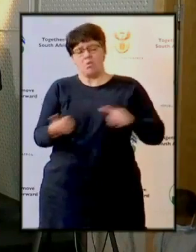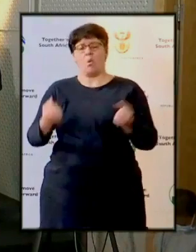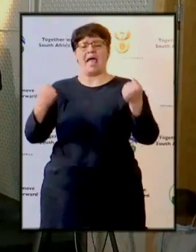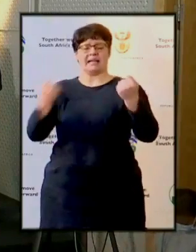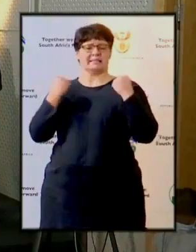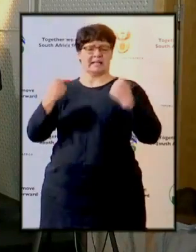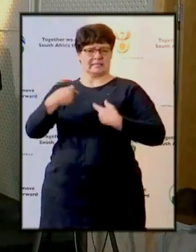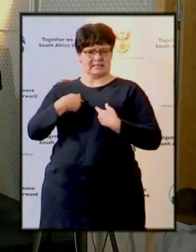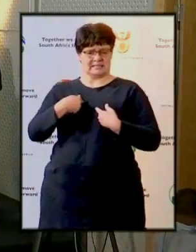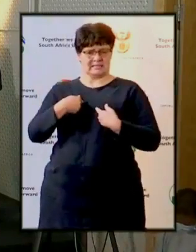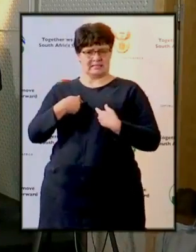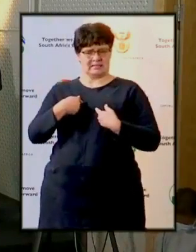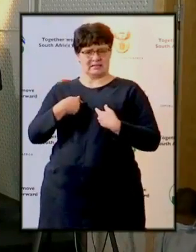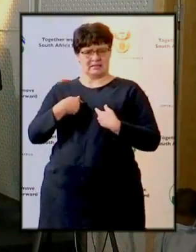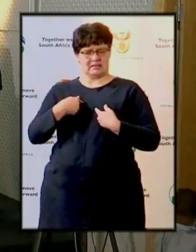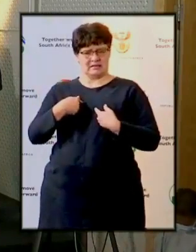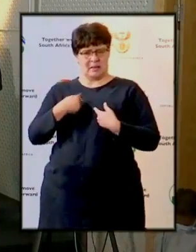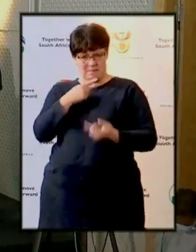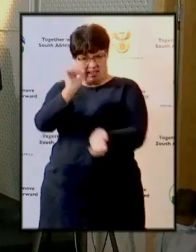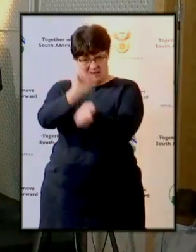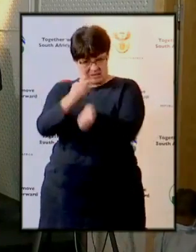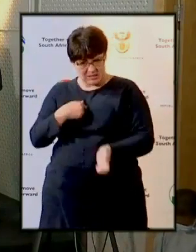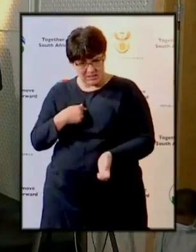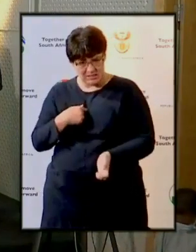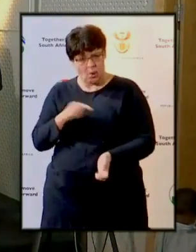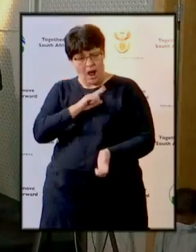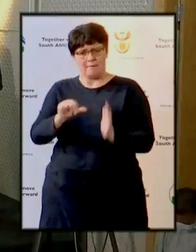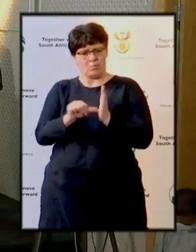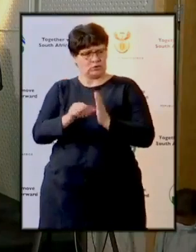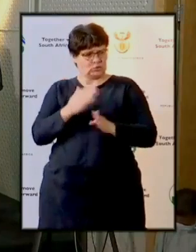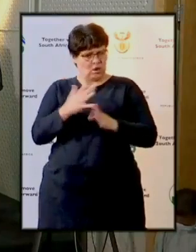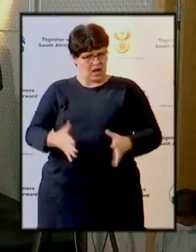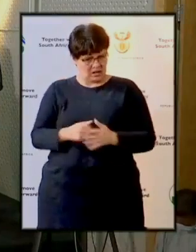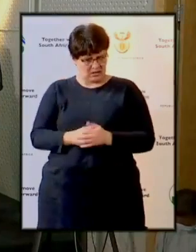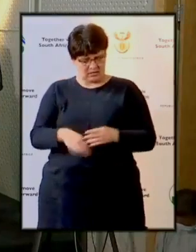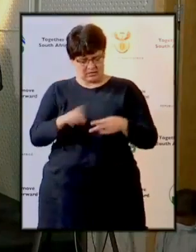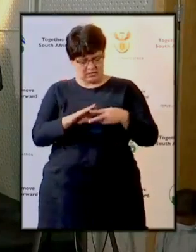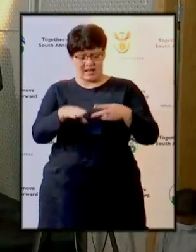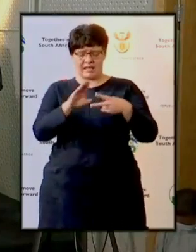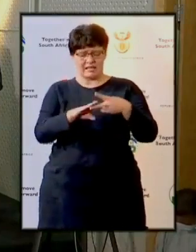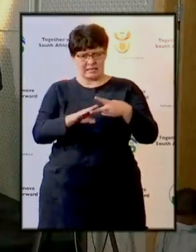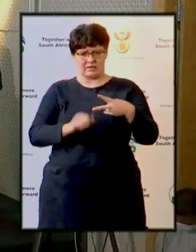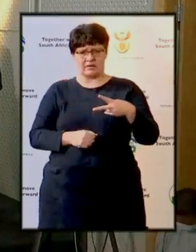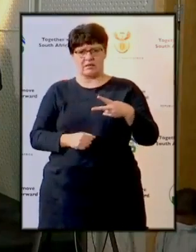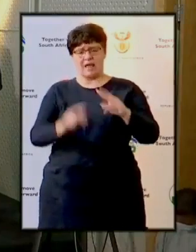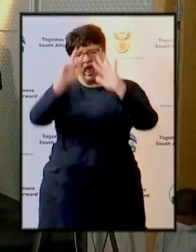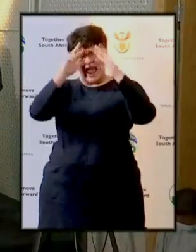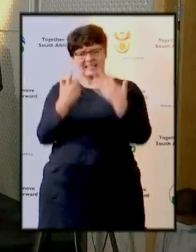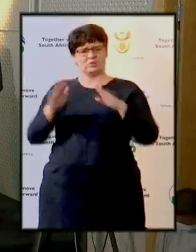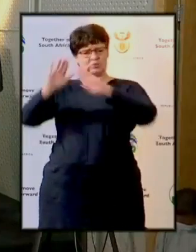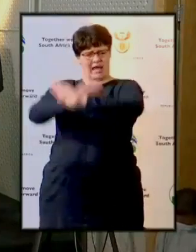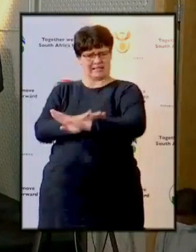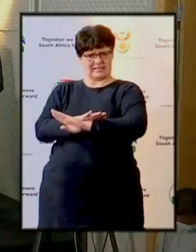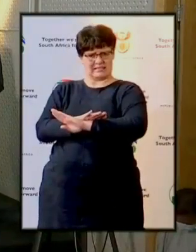exercise as an essential worker, will I be arrested? And then I have a second question about 8 o'clock in the evening